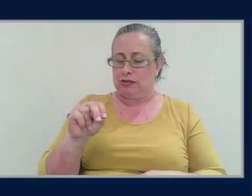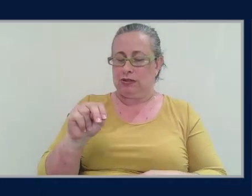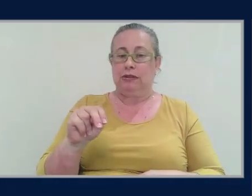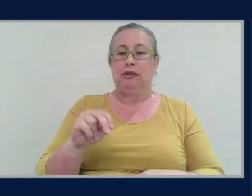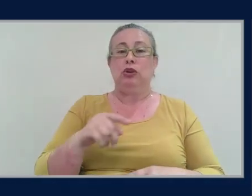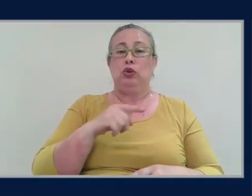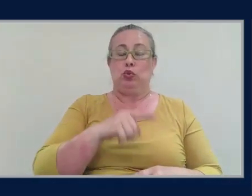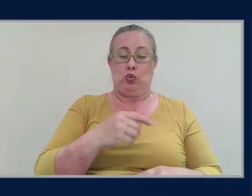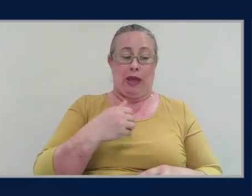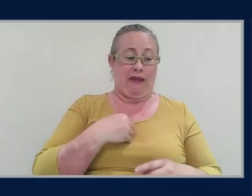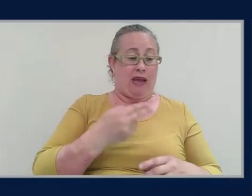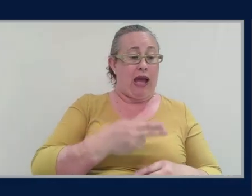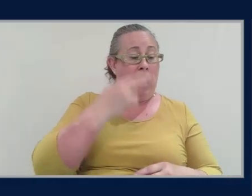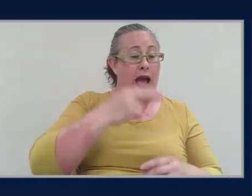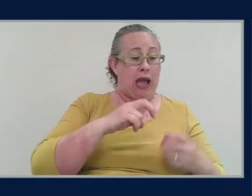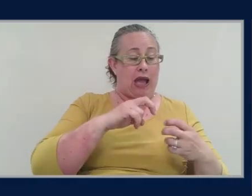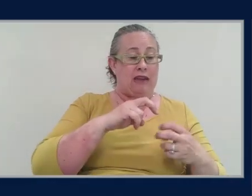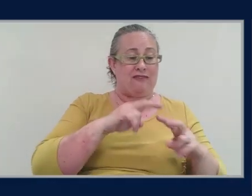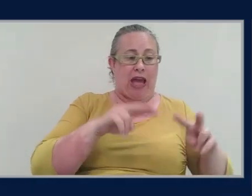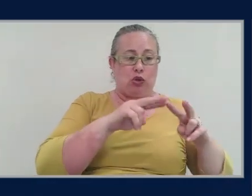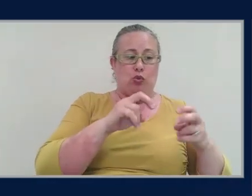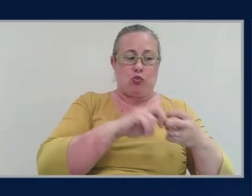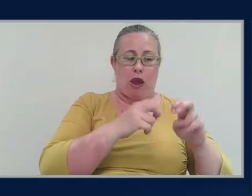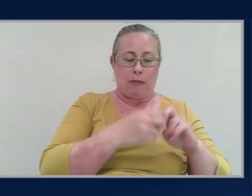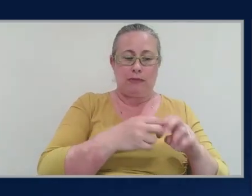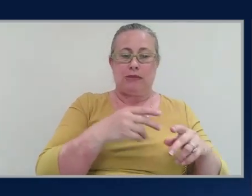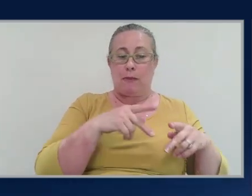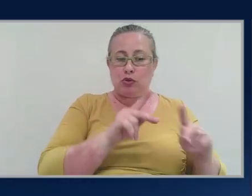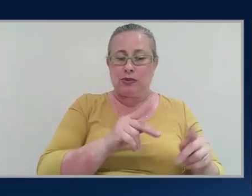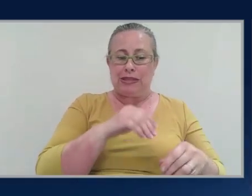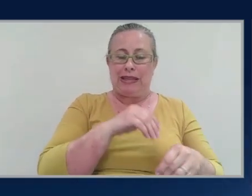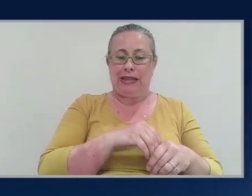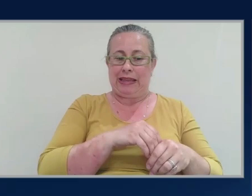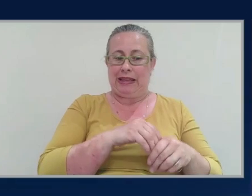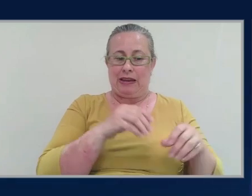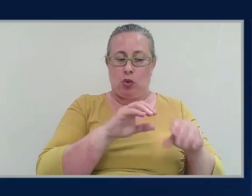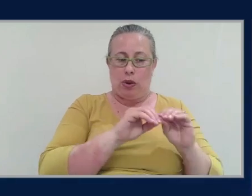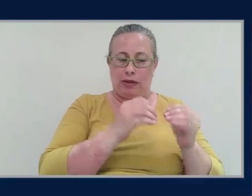kind of high-value problems and opportunities in the organization you want to address with